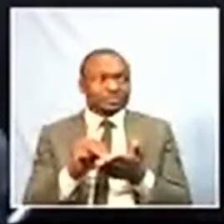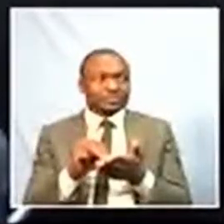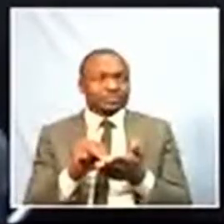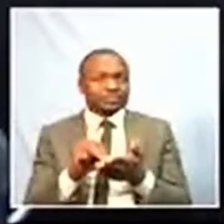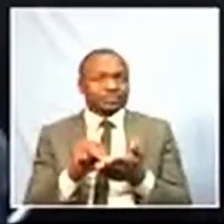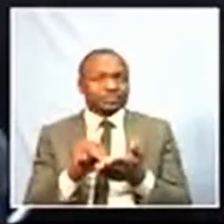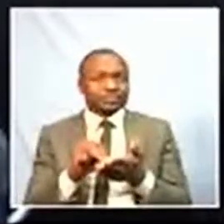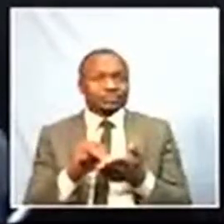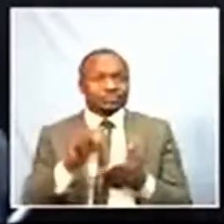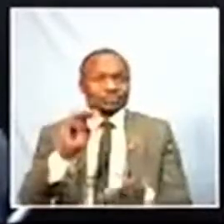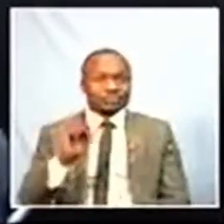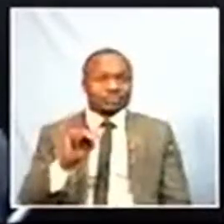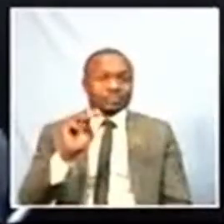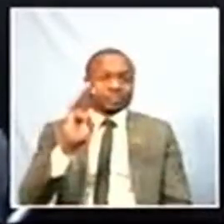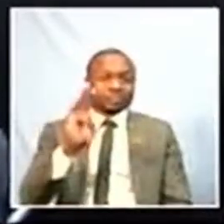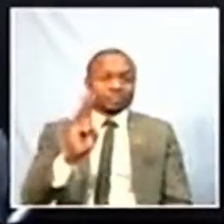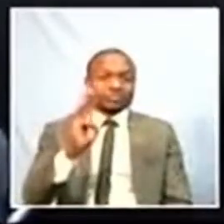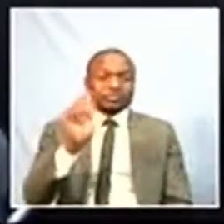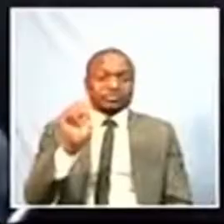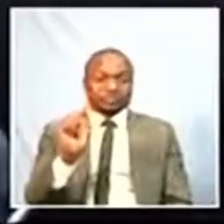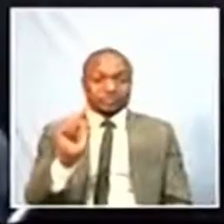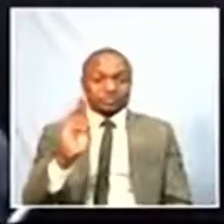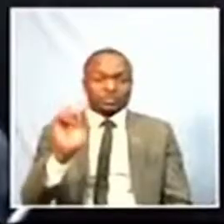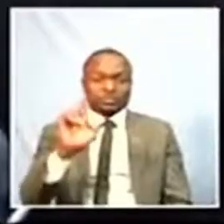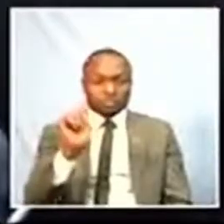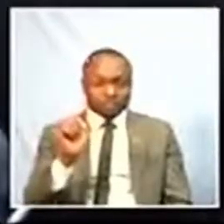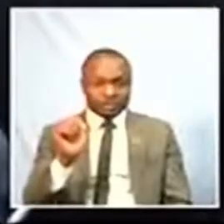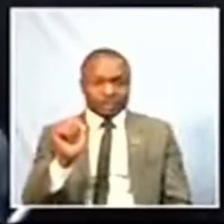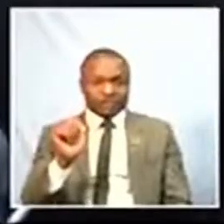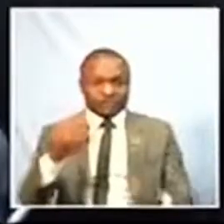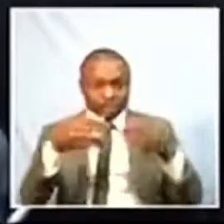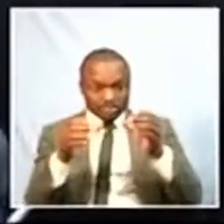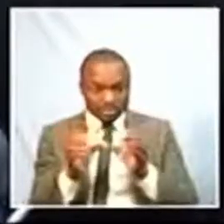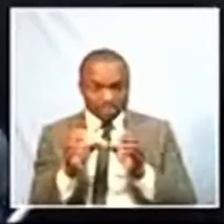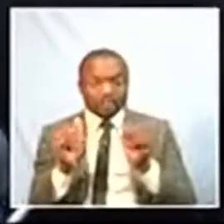of Bavala and the CHOMA Central. But